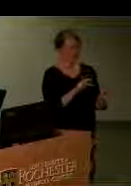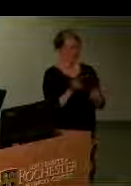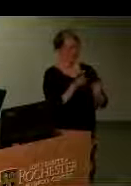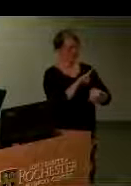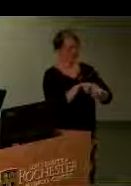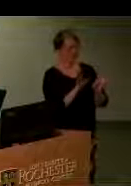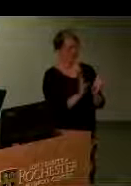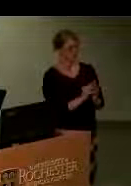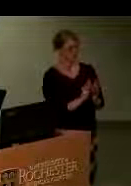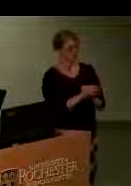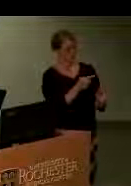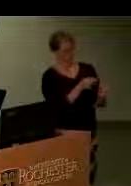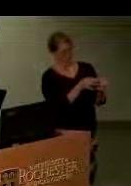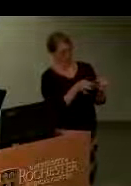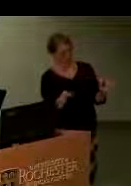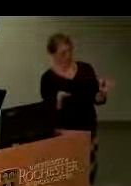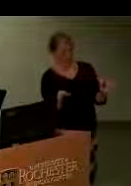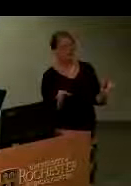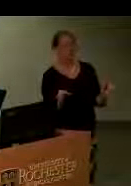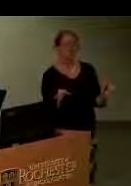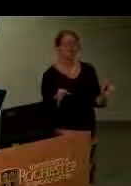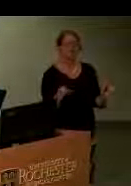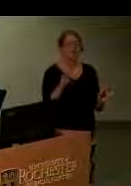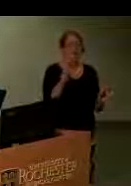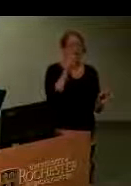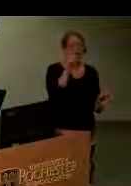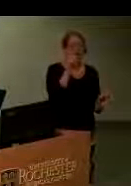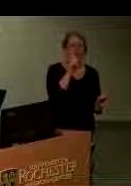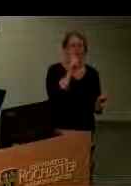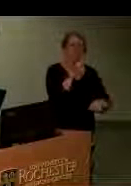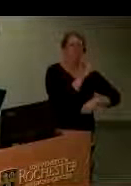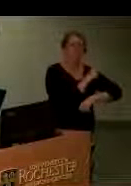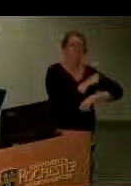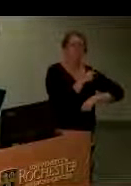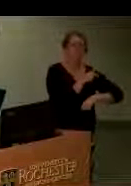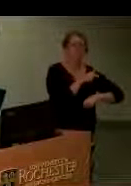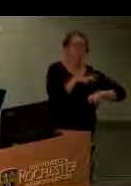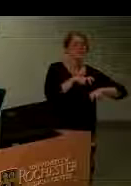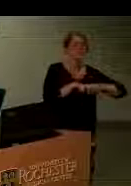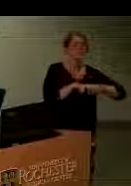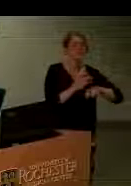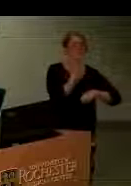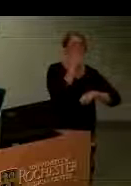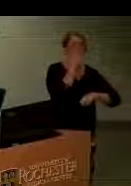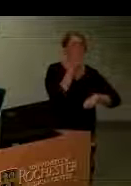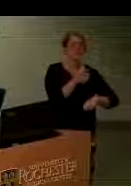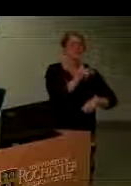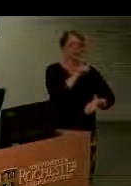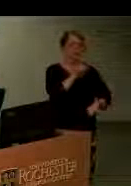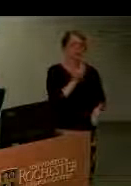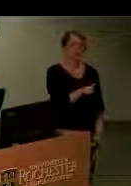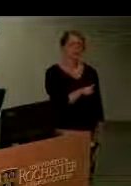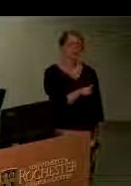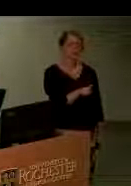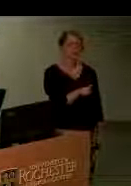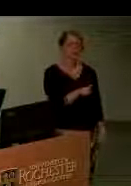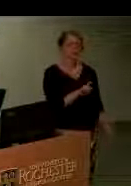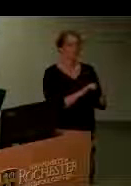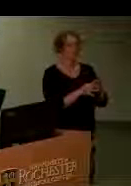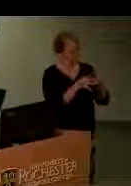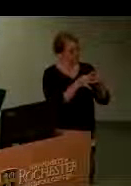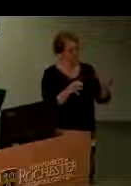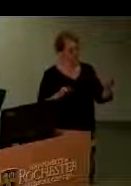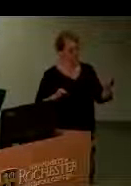national meeting, is who is the patient sitting in front of you? That is the whole